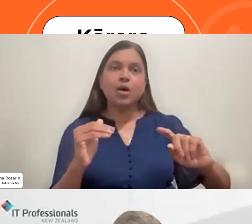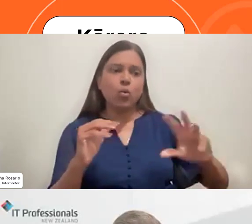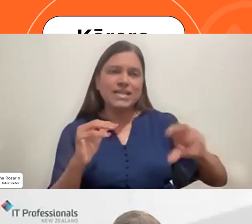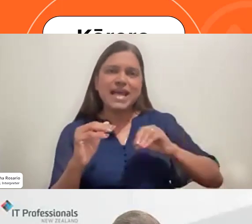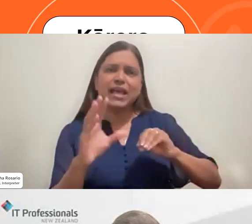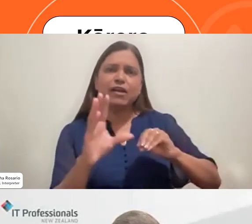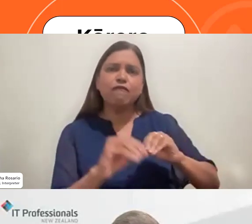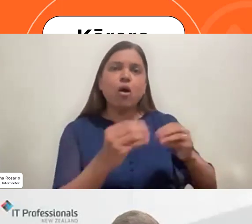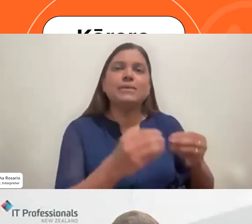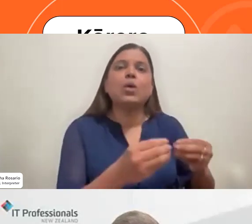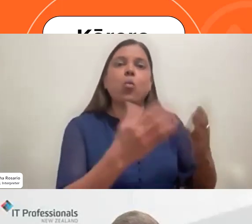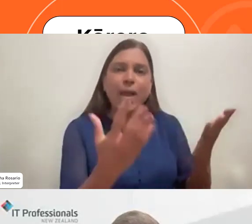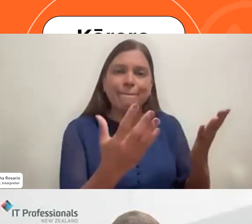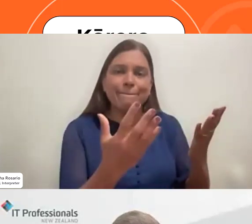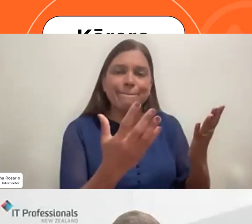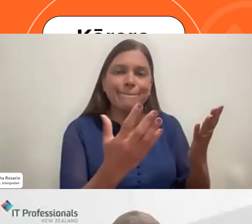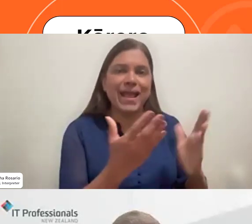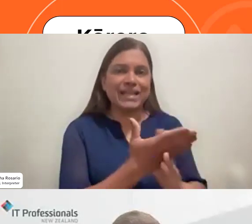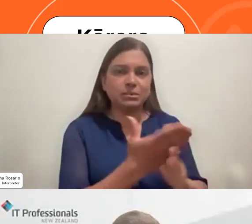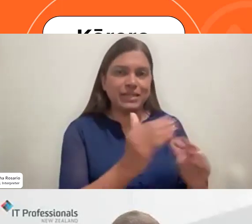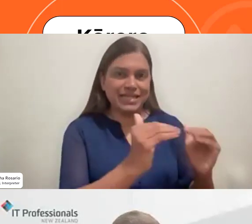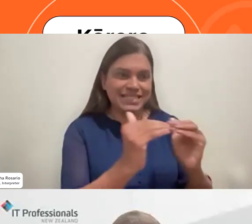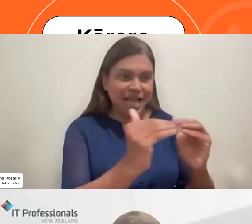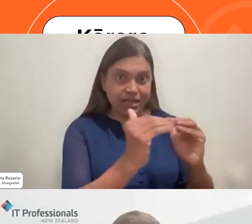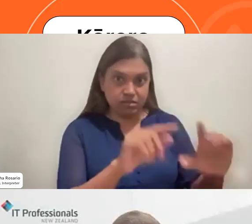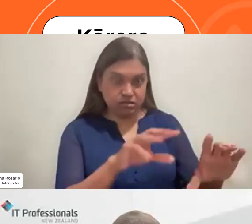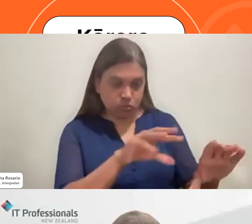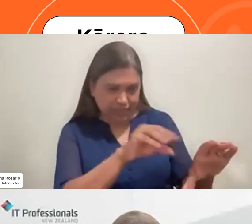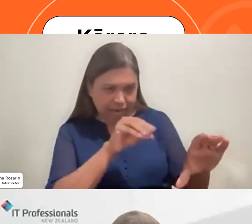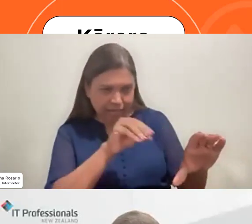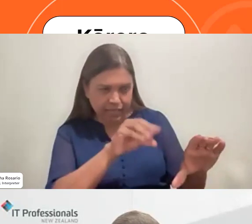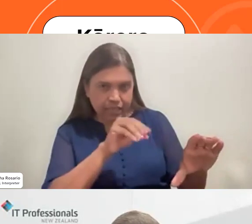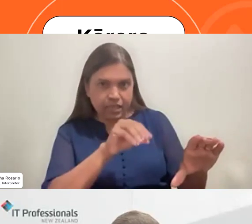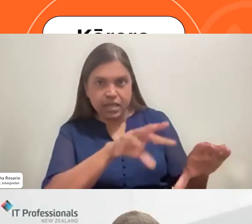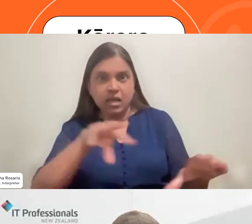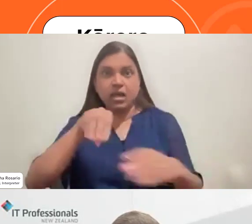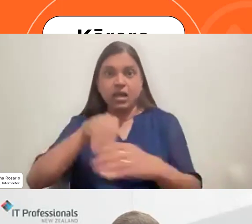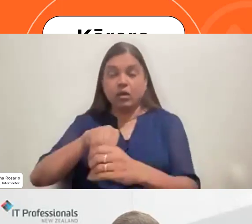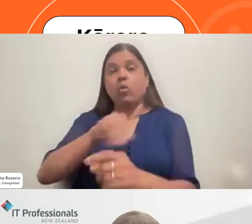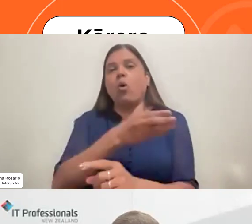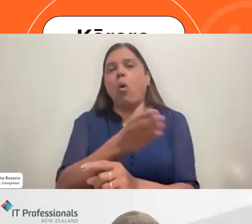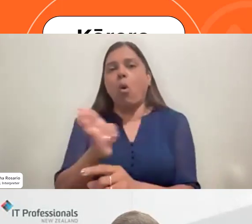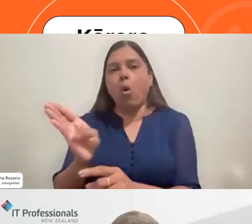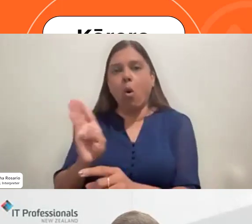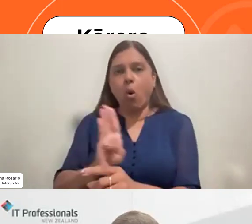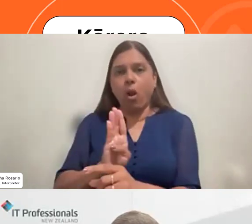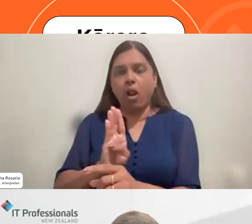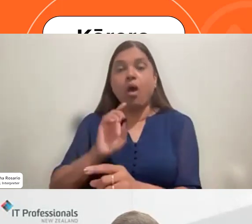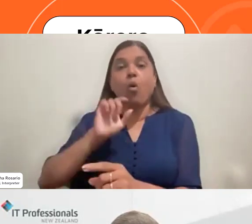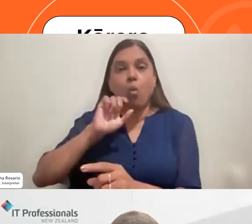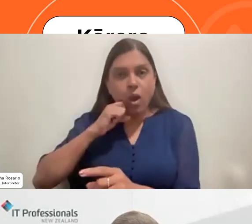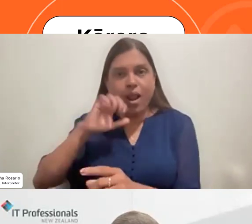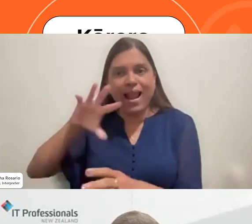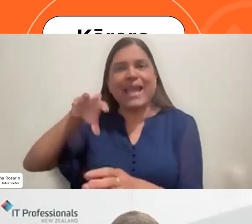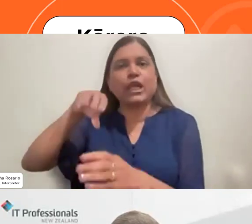and apply it to all digital content and services, including, but not exclusive